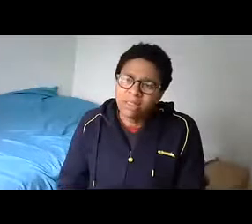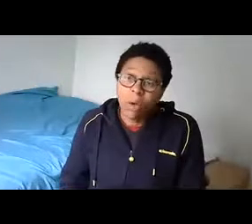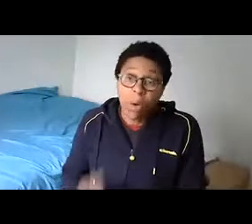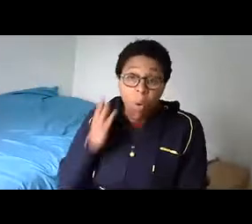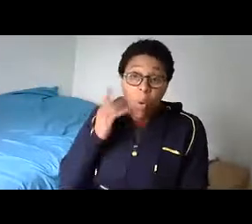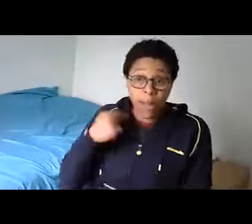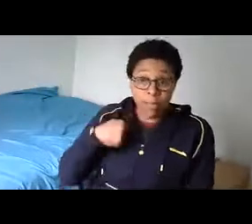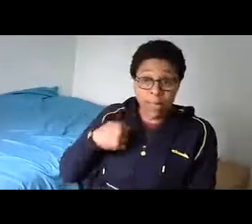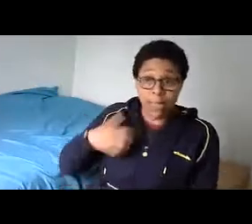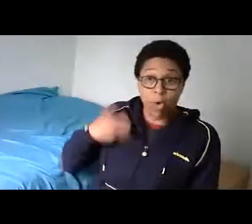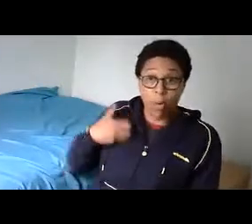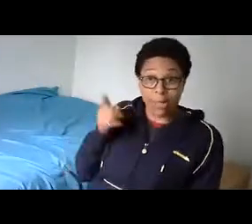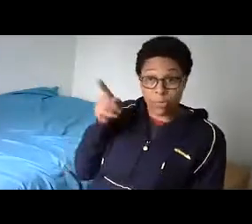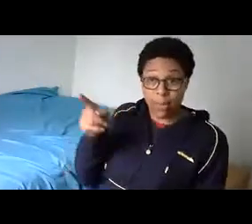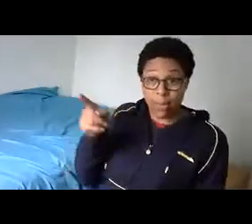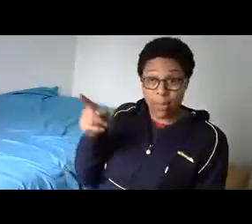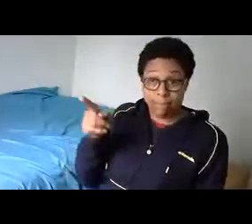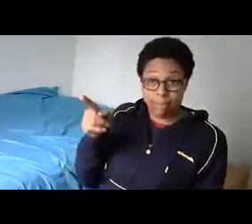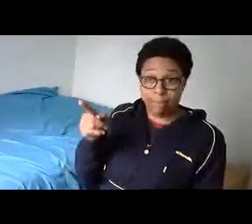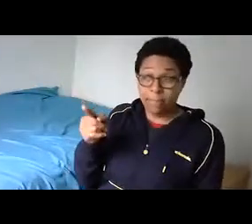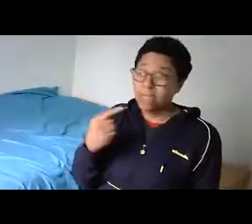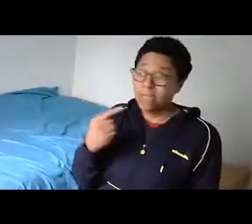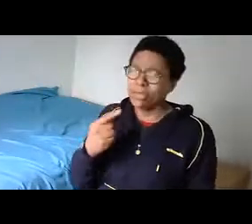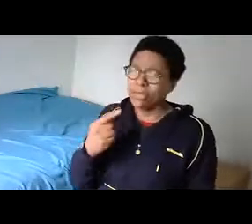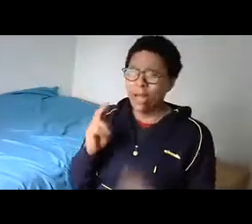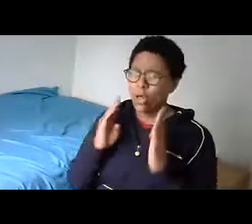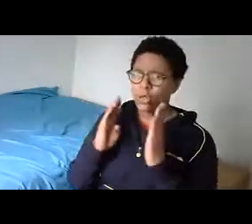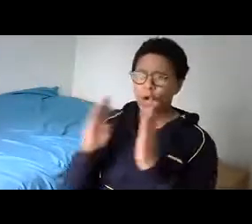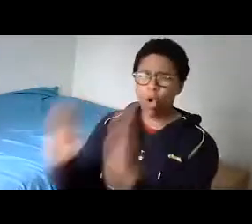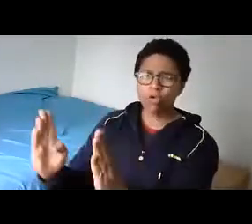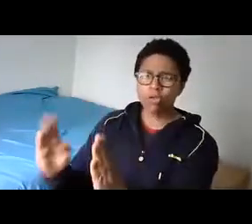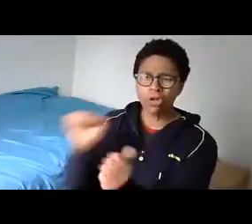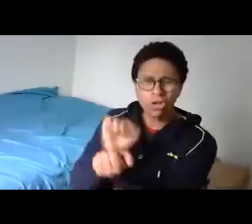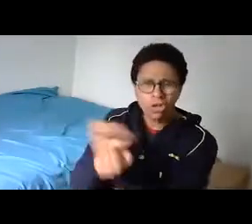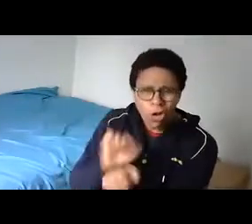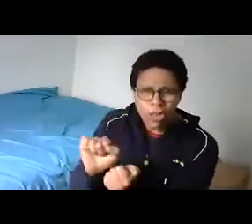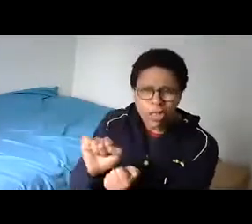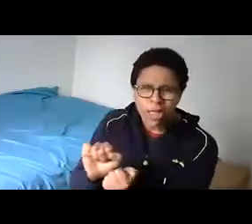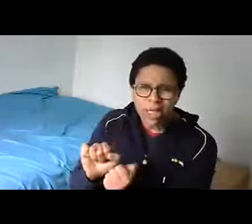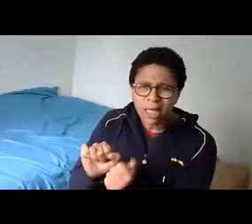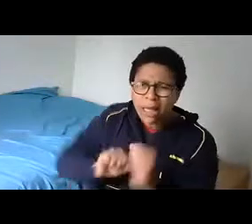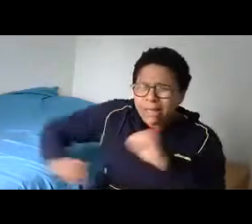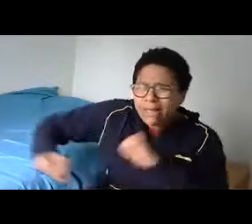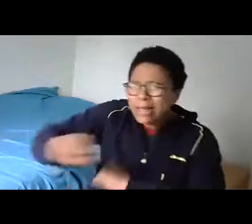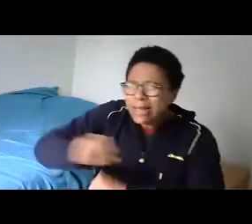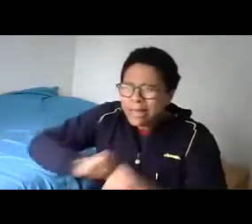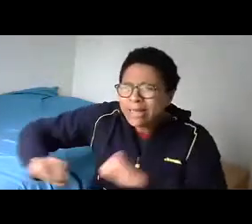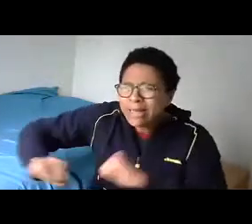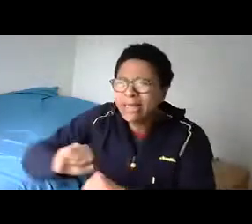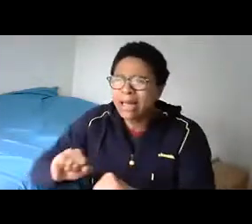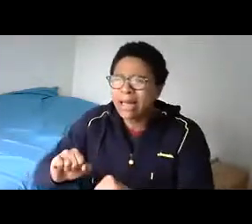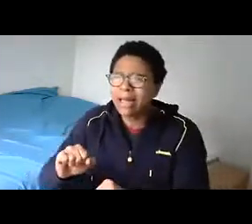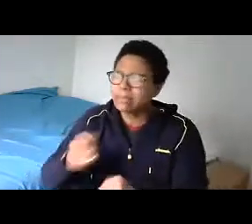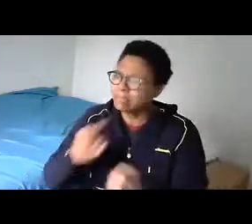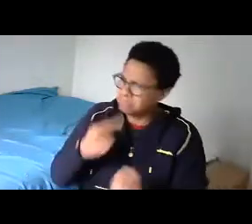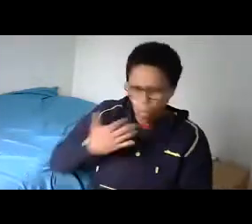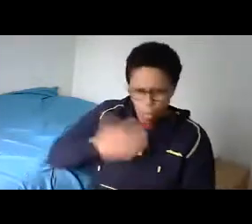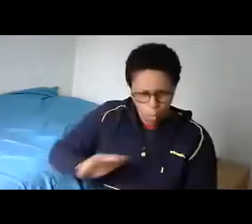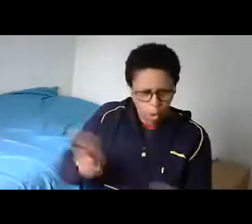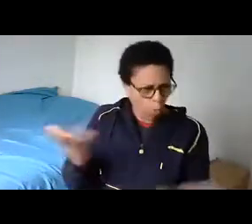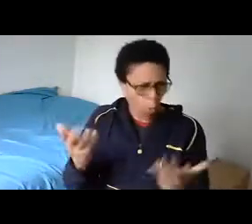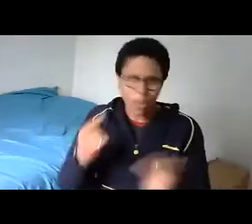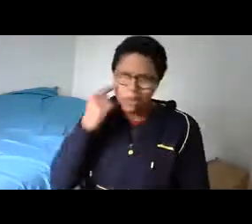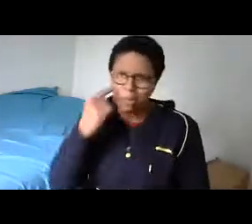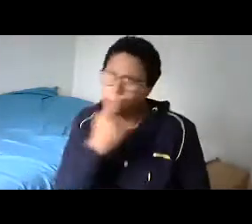complained about the corridor not being clean, that the cleaner wanted to leave, that he had tears in his